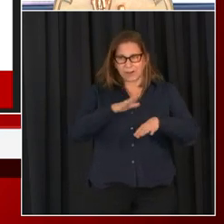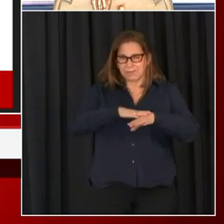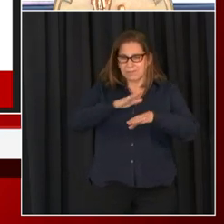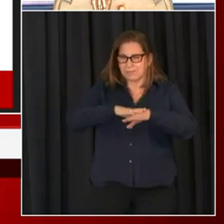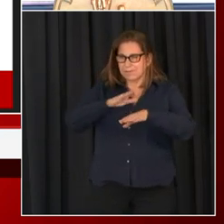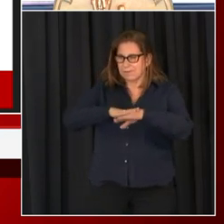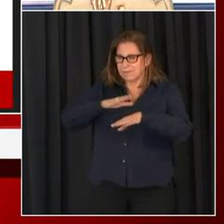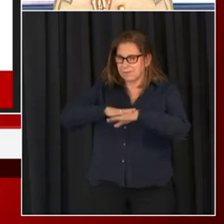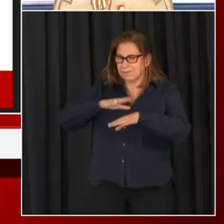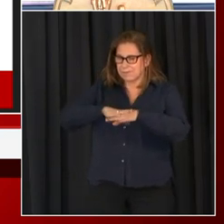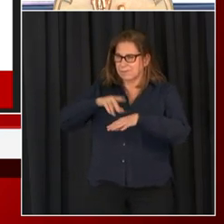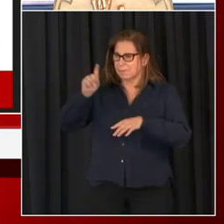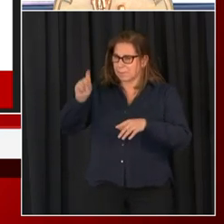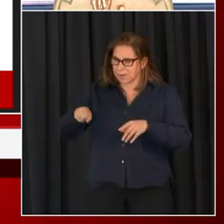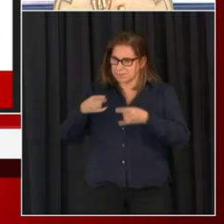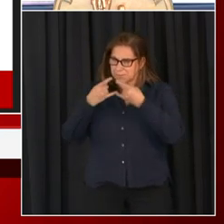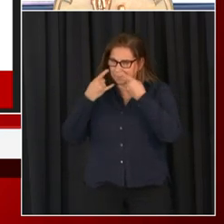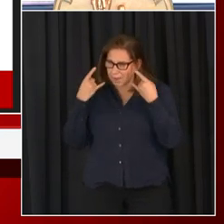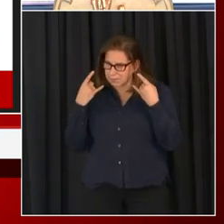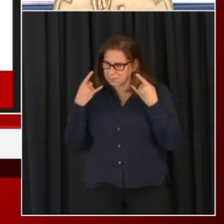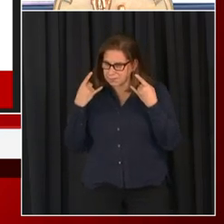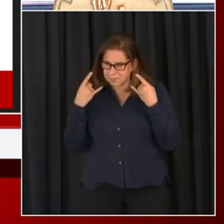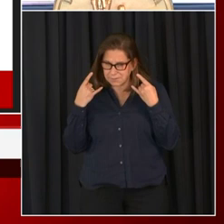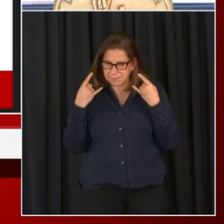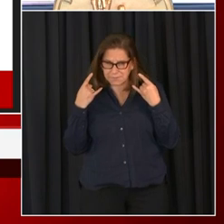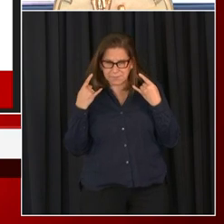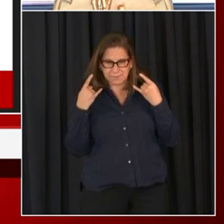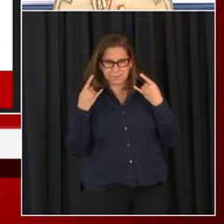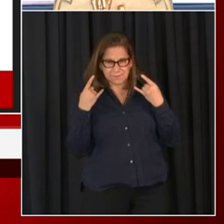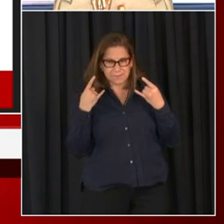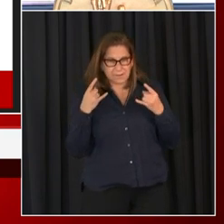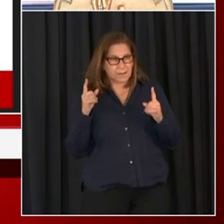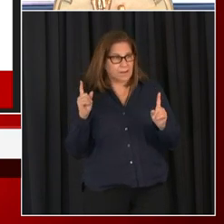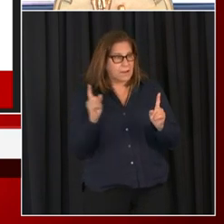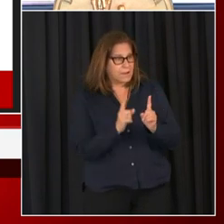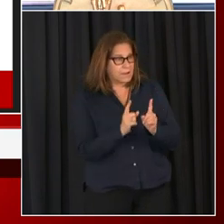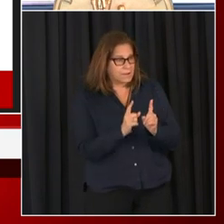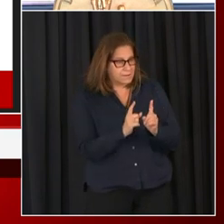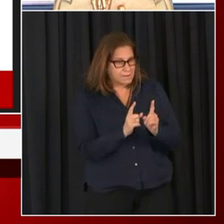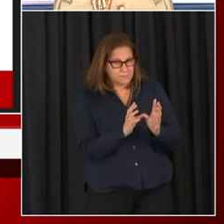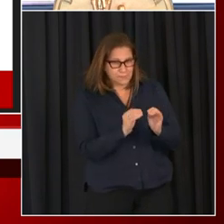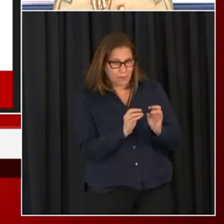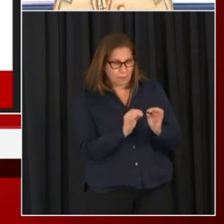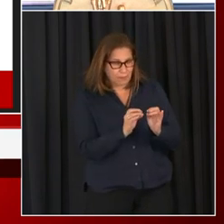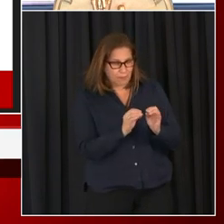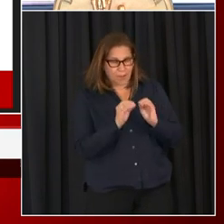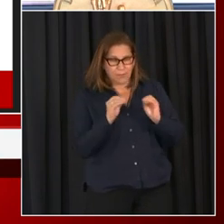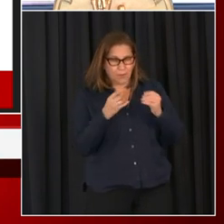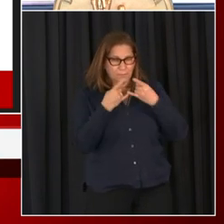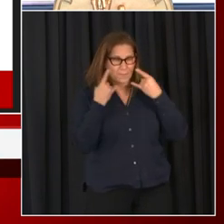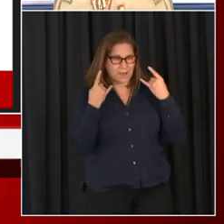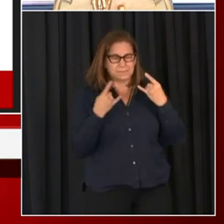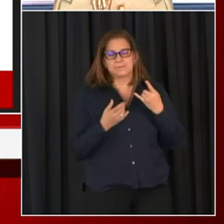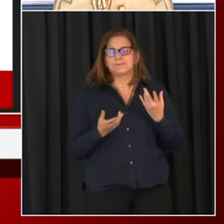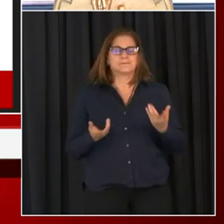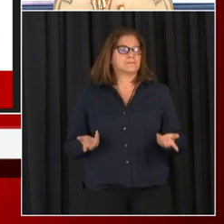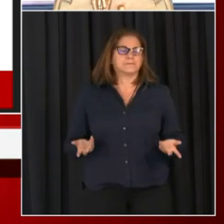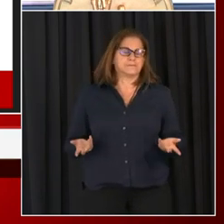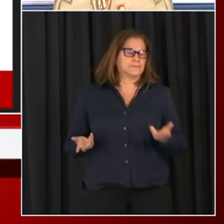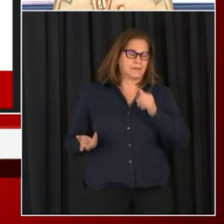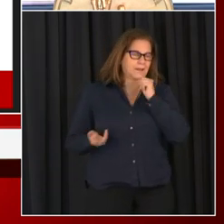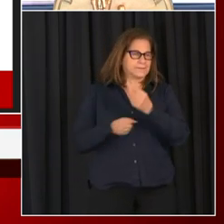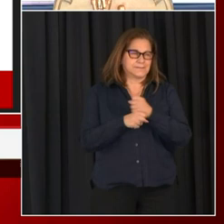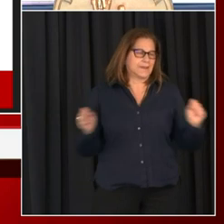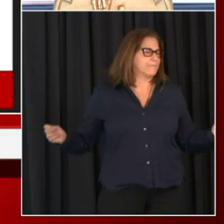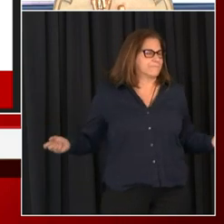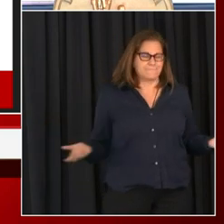introduce various activities that aren't safe for each other. So it's just a reminder that we're going to set up the workplaces,